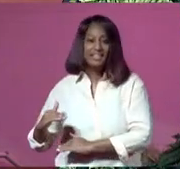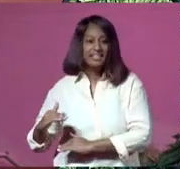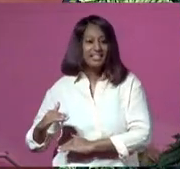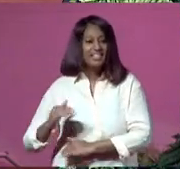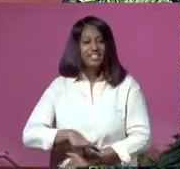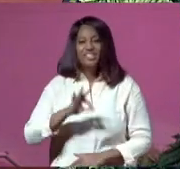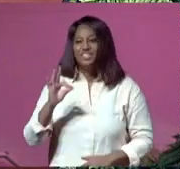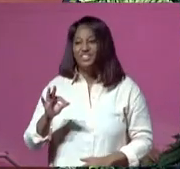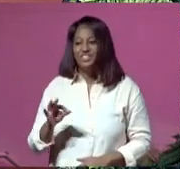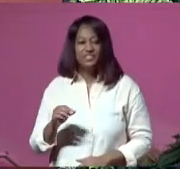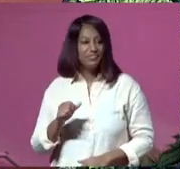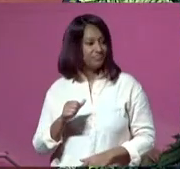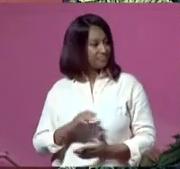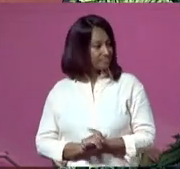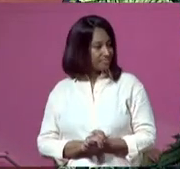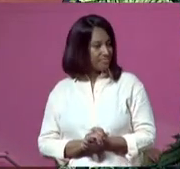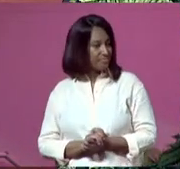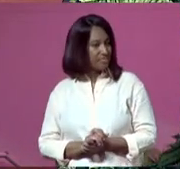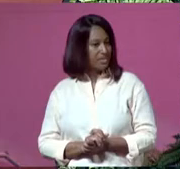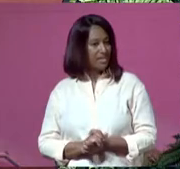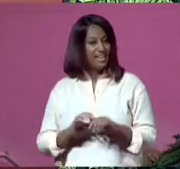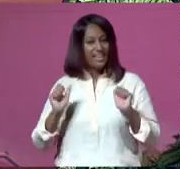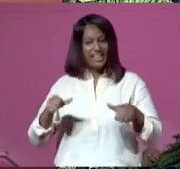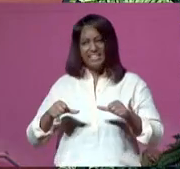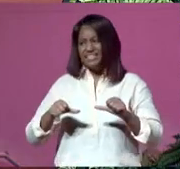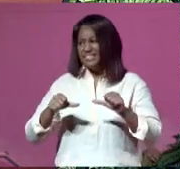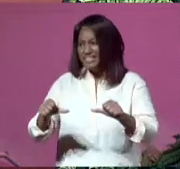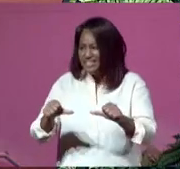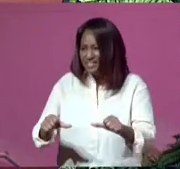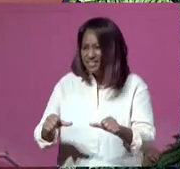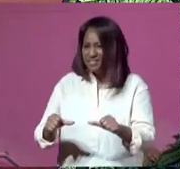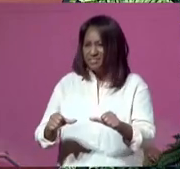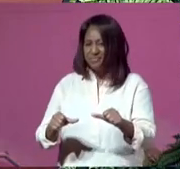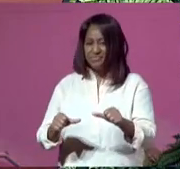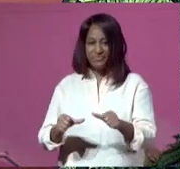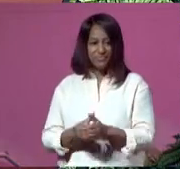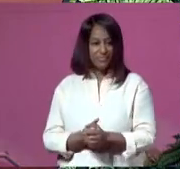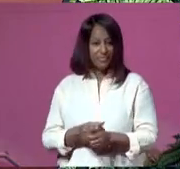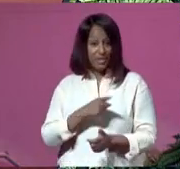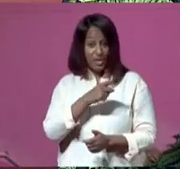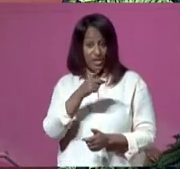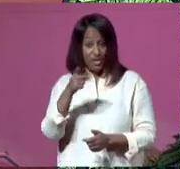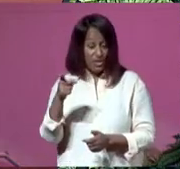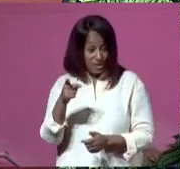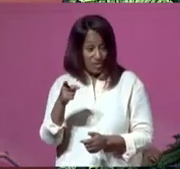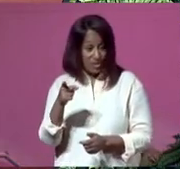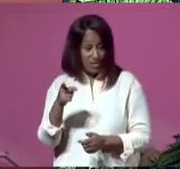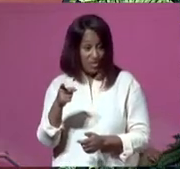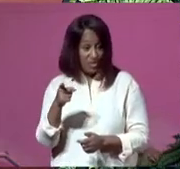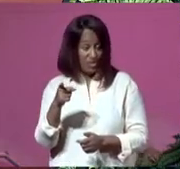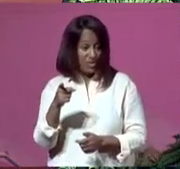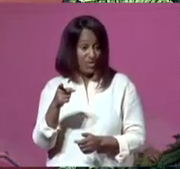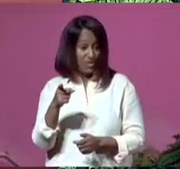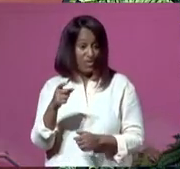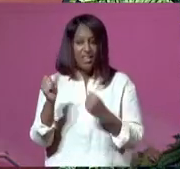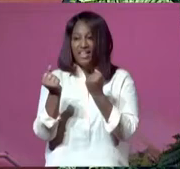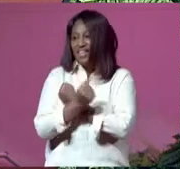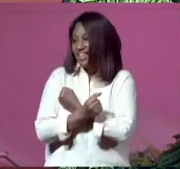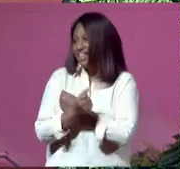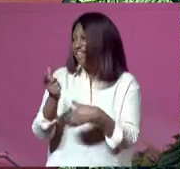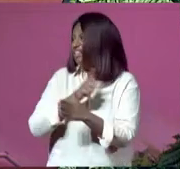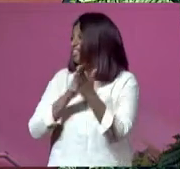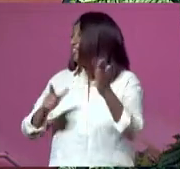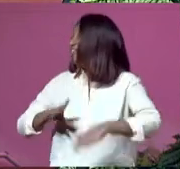You don't have to lose yourself to be loved. Woo, y'all don't like it. You can stand up and say, the Lord chose